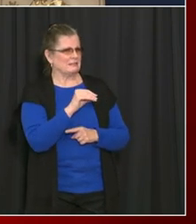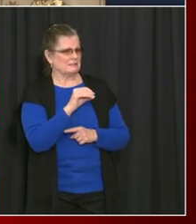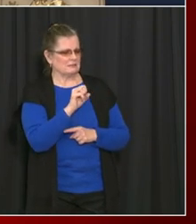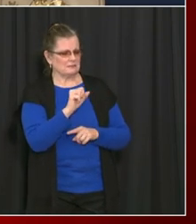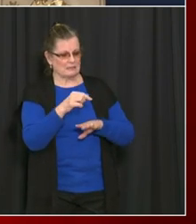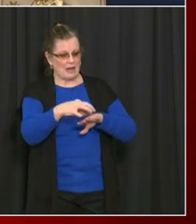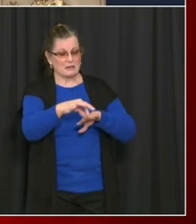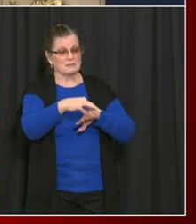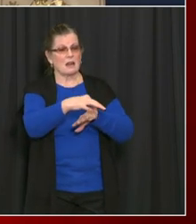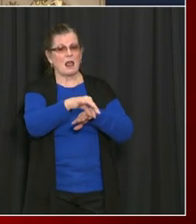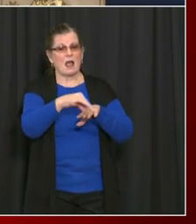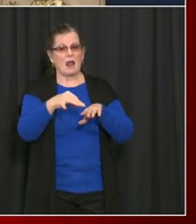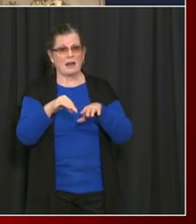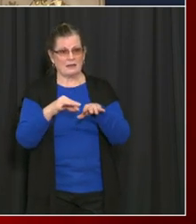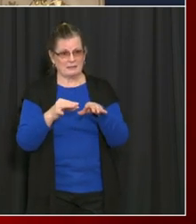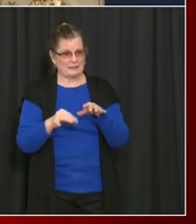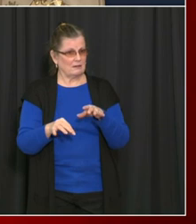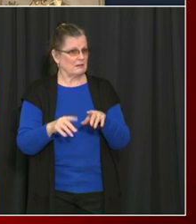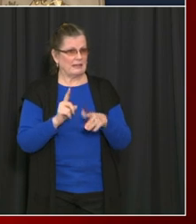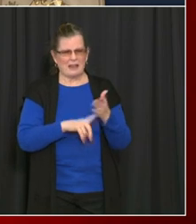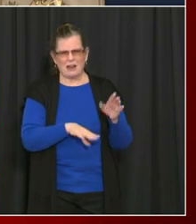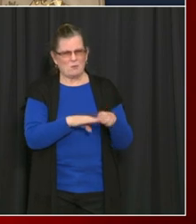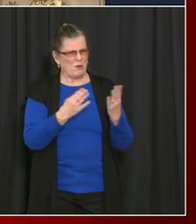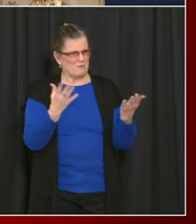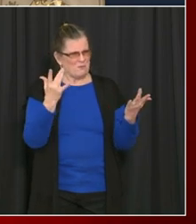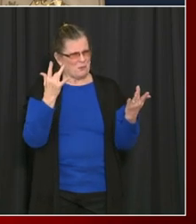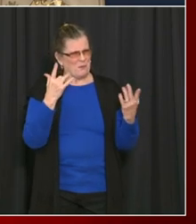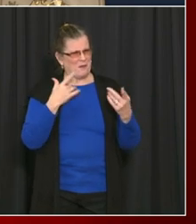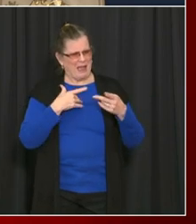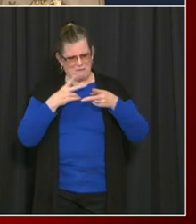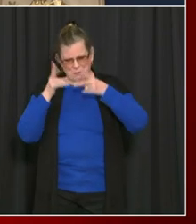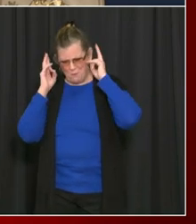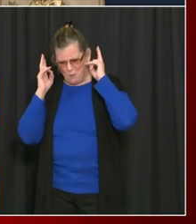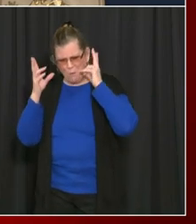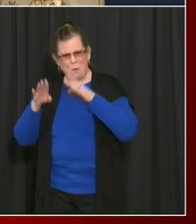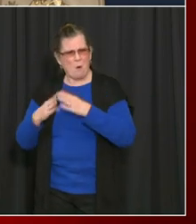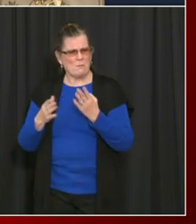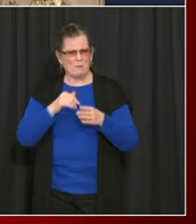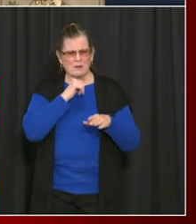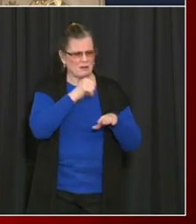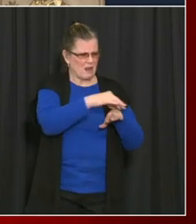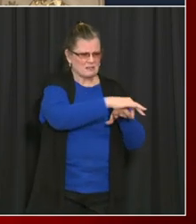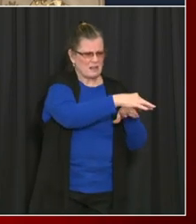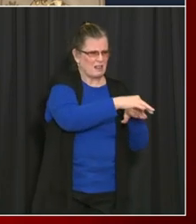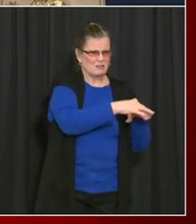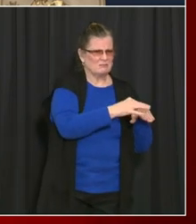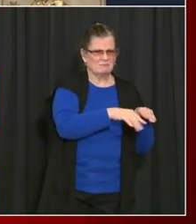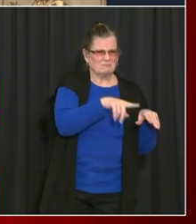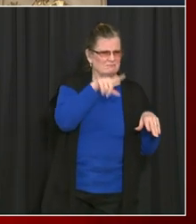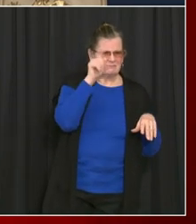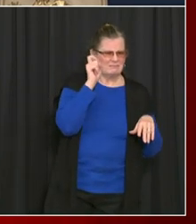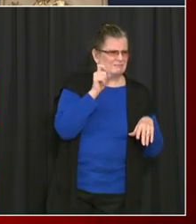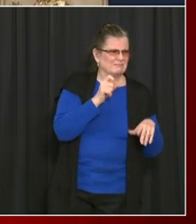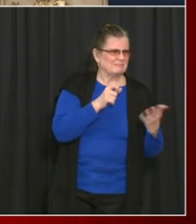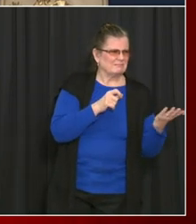Why is that? If they're, you've got barbershops and you've got hair salons that can take appointments, why not nail salons?